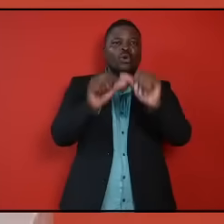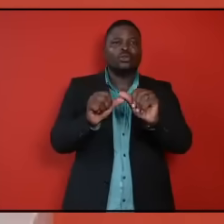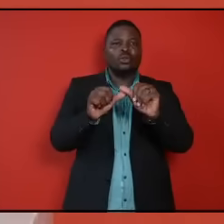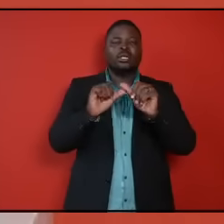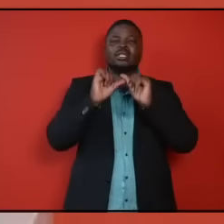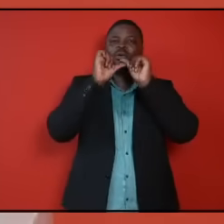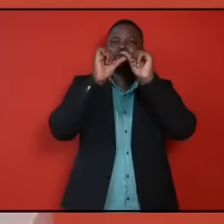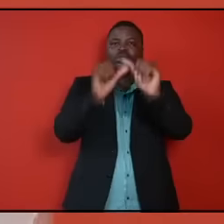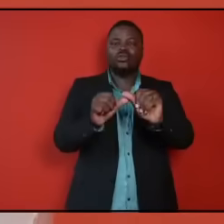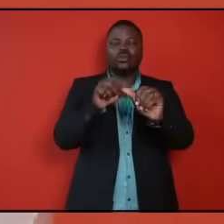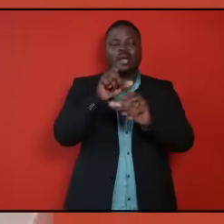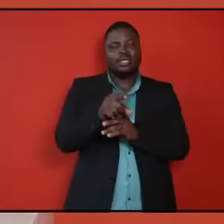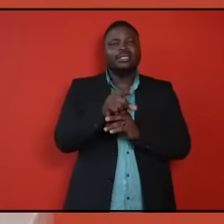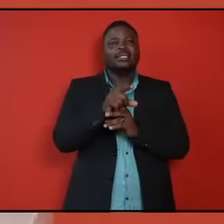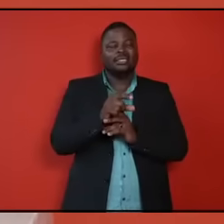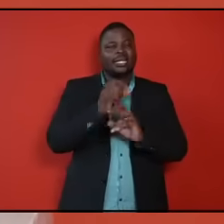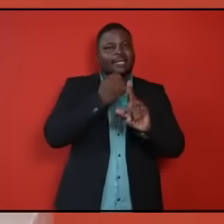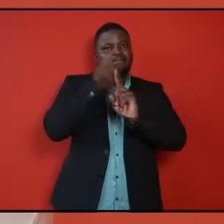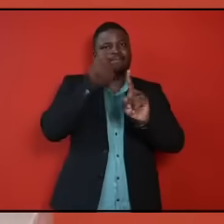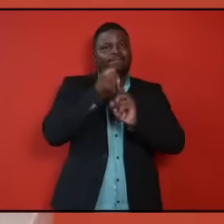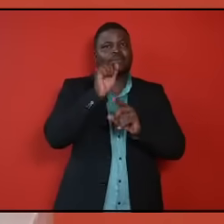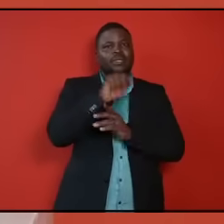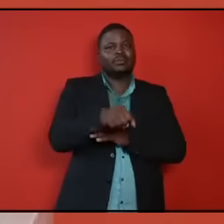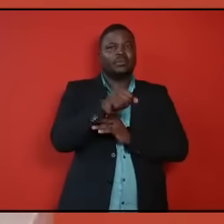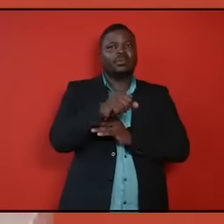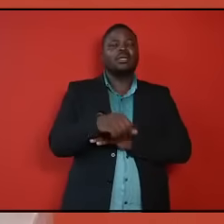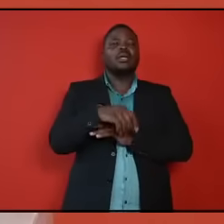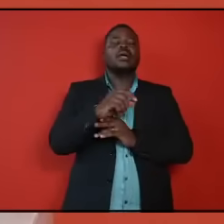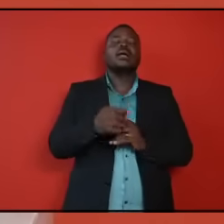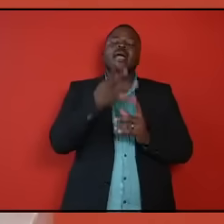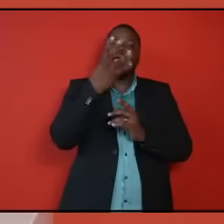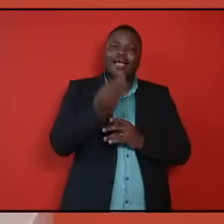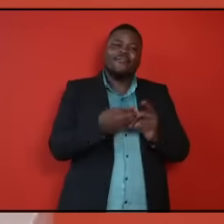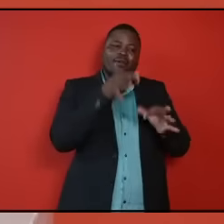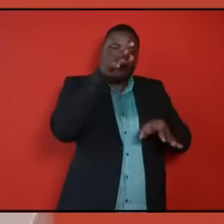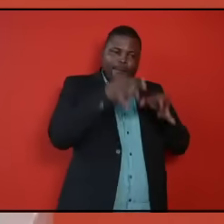the ground that sharpens your political